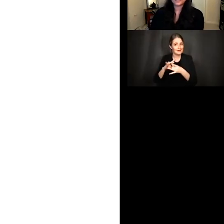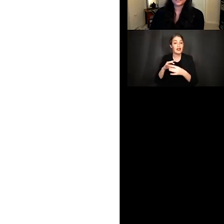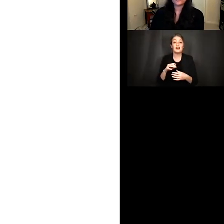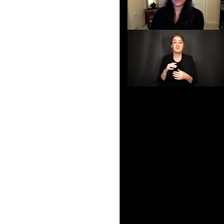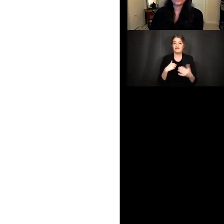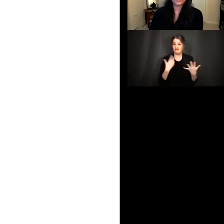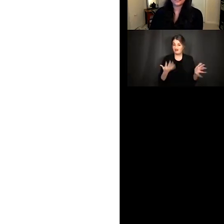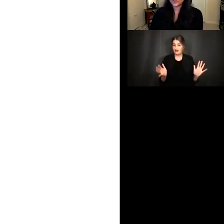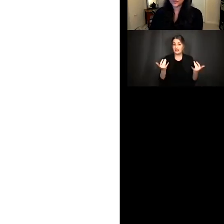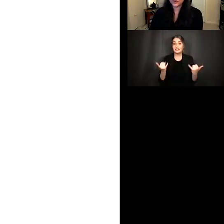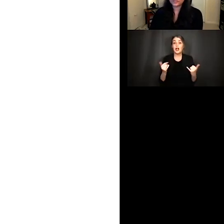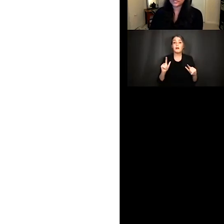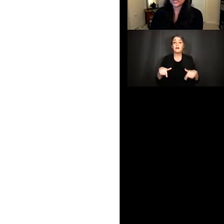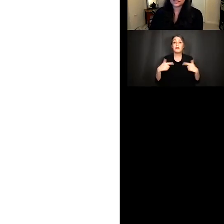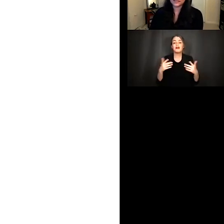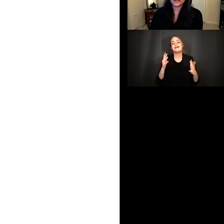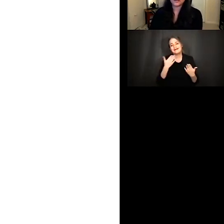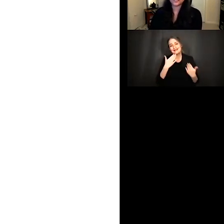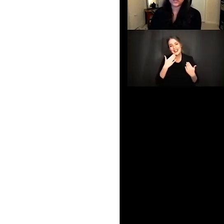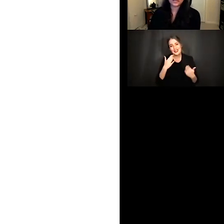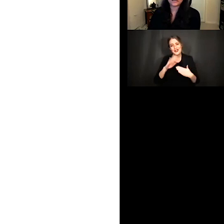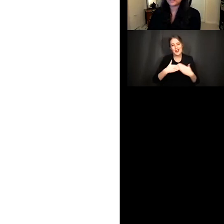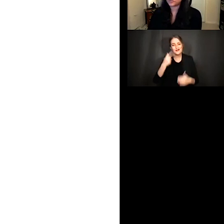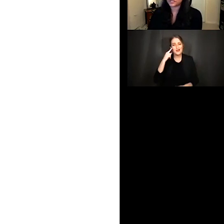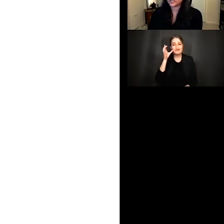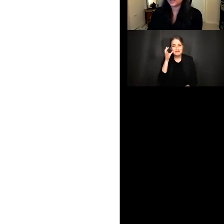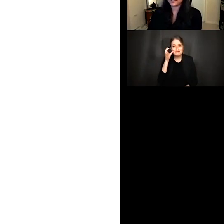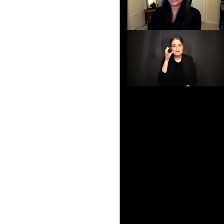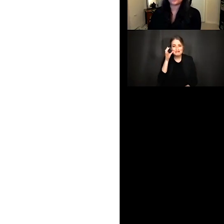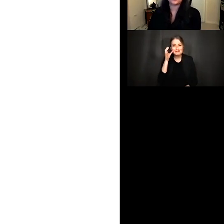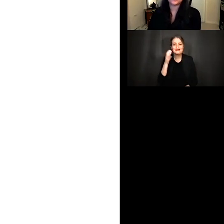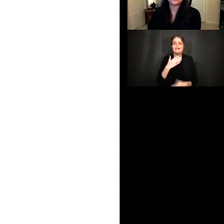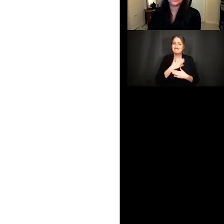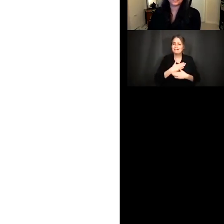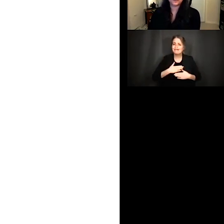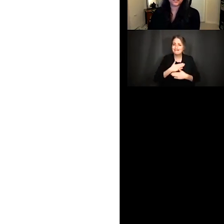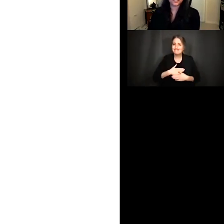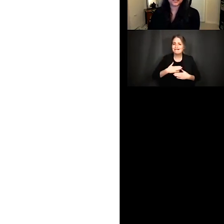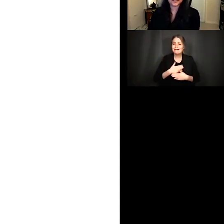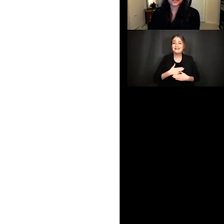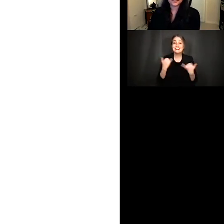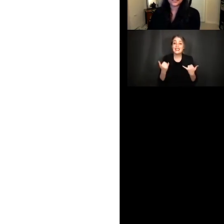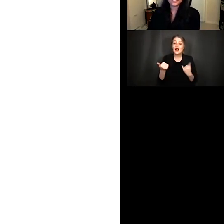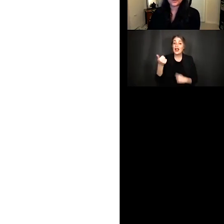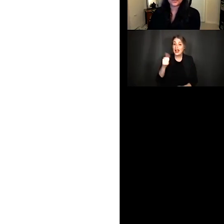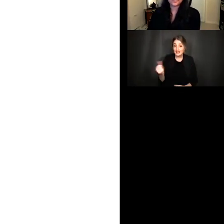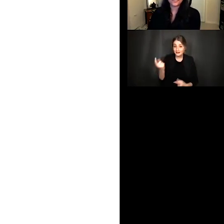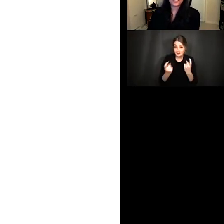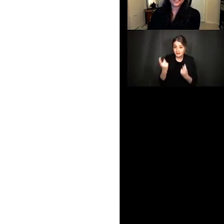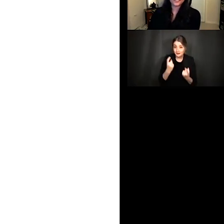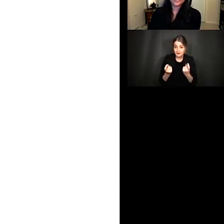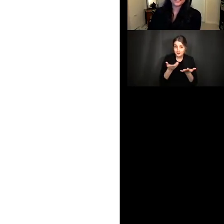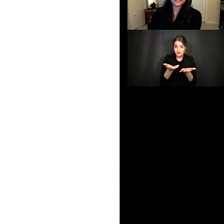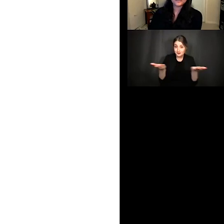ask if I'm going to thank you all for listening um it's been an absolute pleasure and I'll ask if there's any questions so